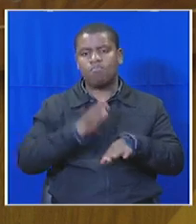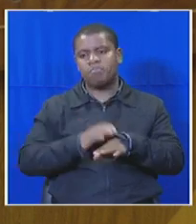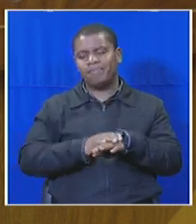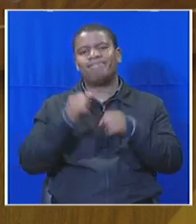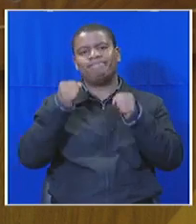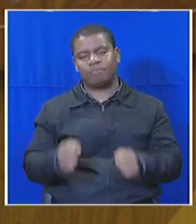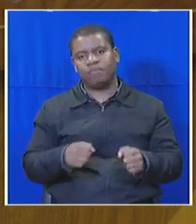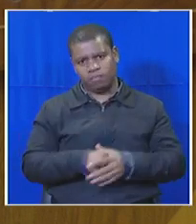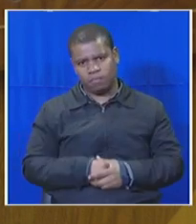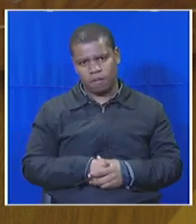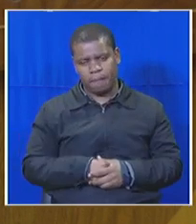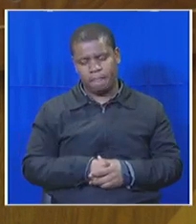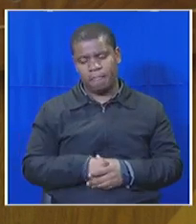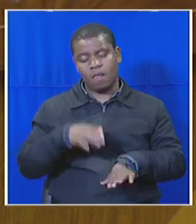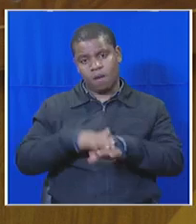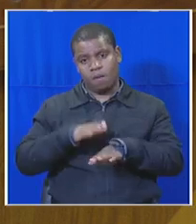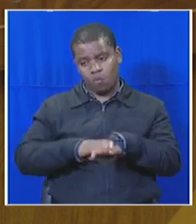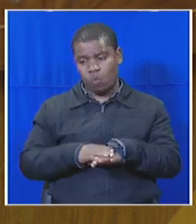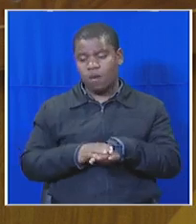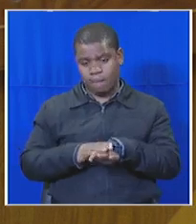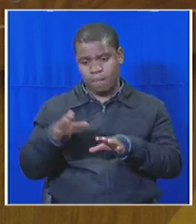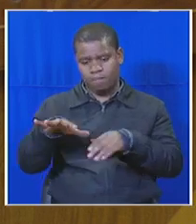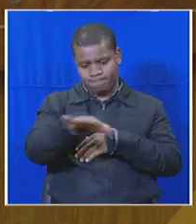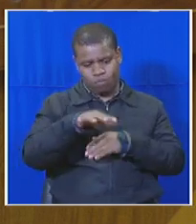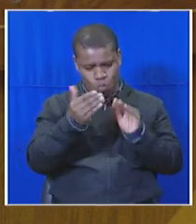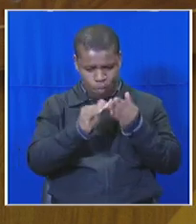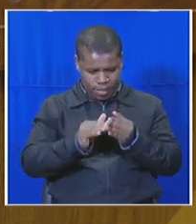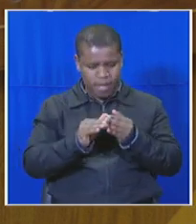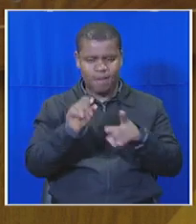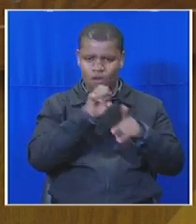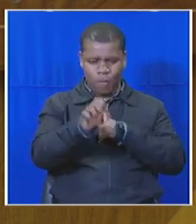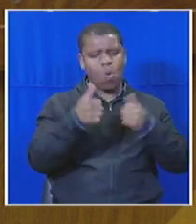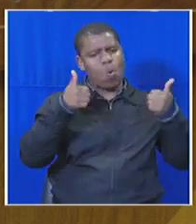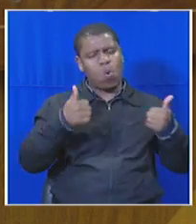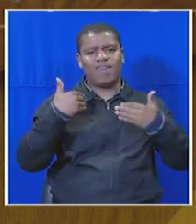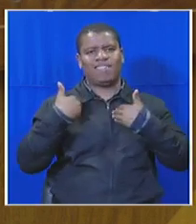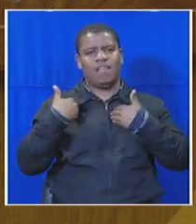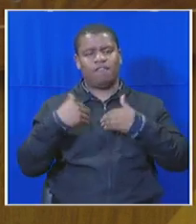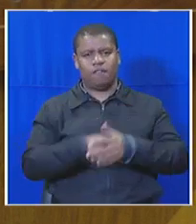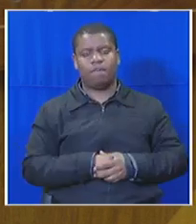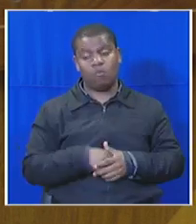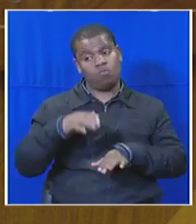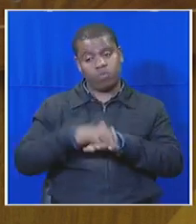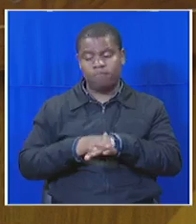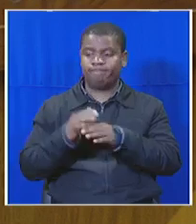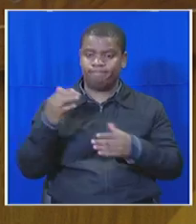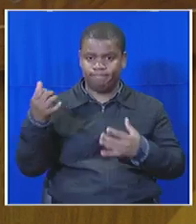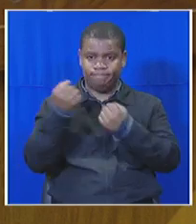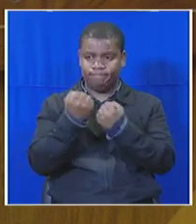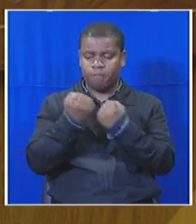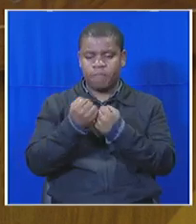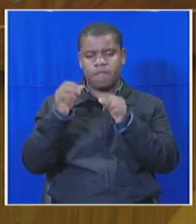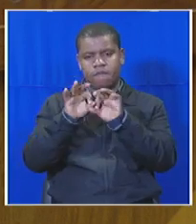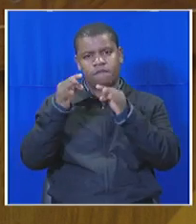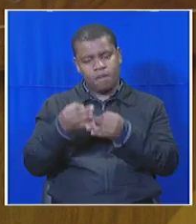reservists. This will create the necessary environment for safer communities. We pledge our solidarity with the families